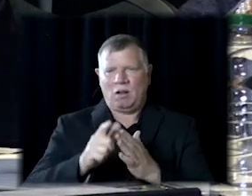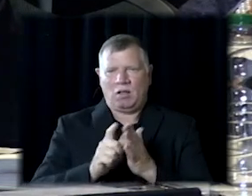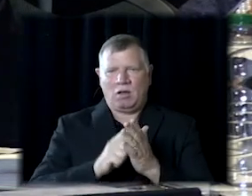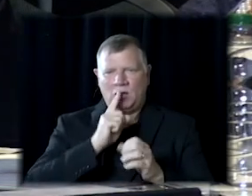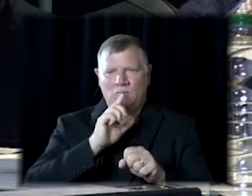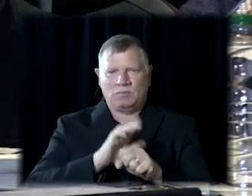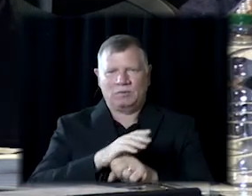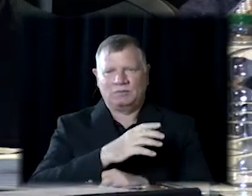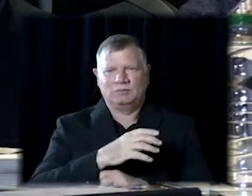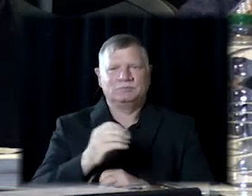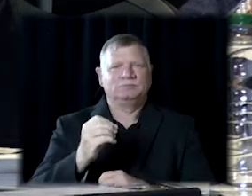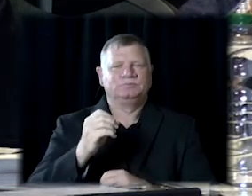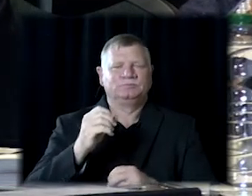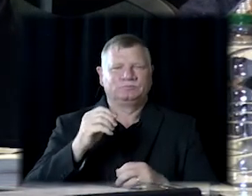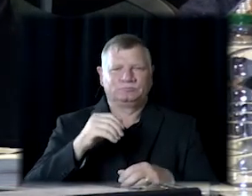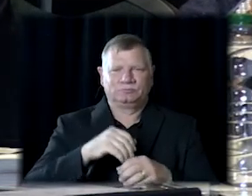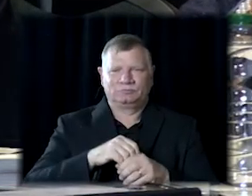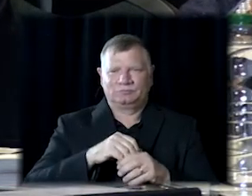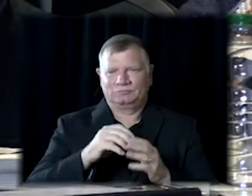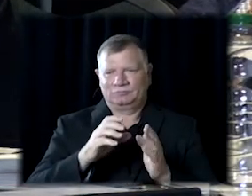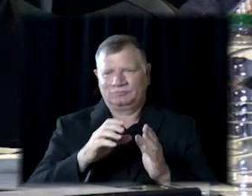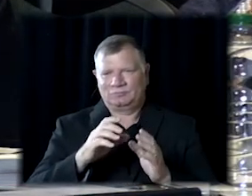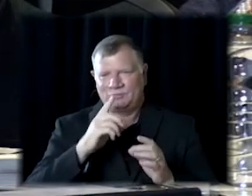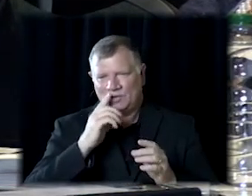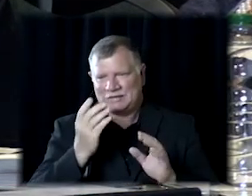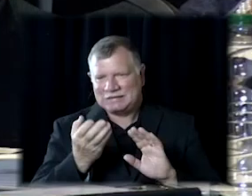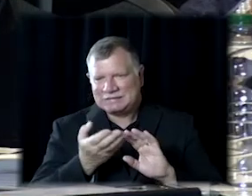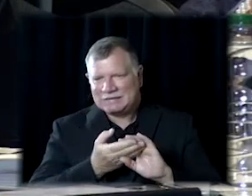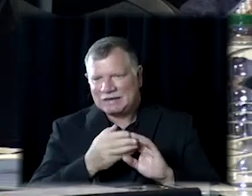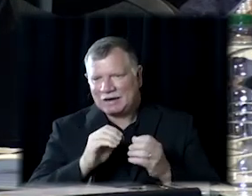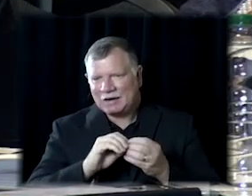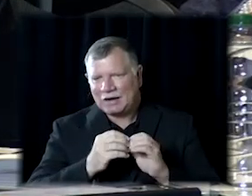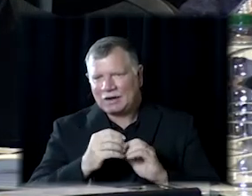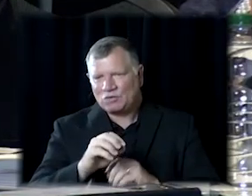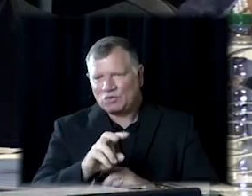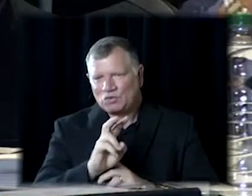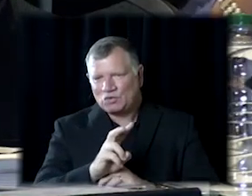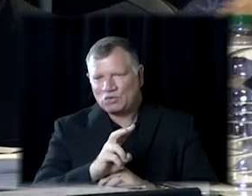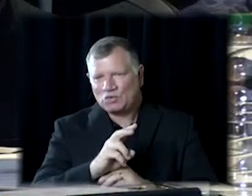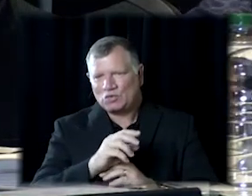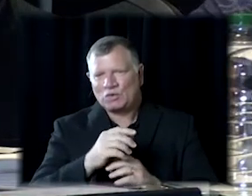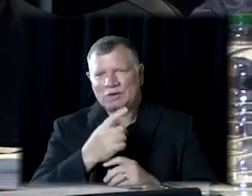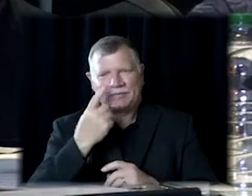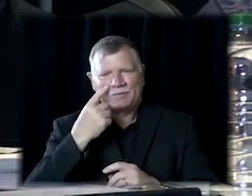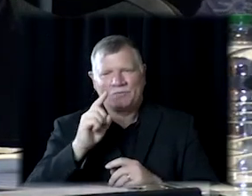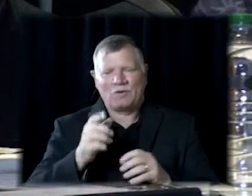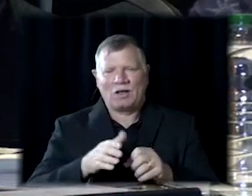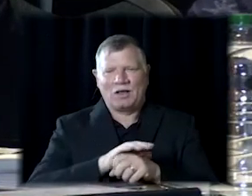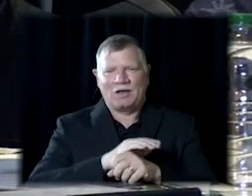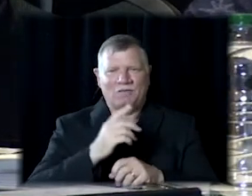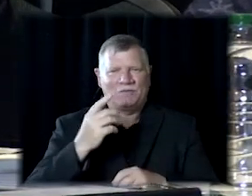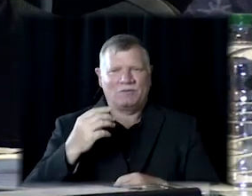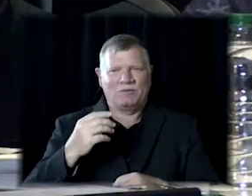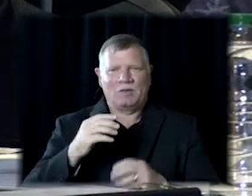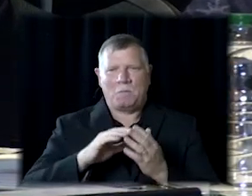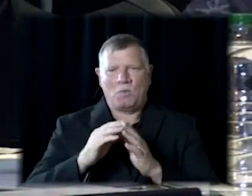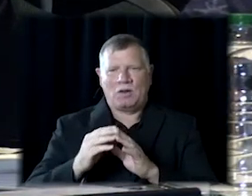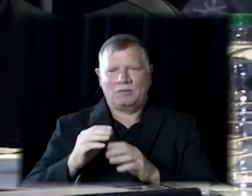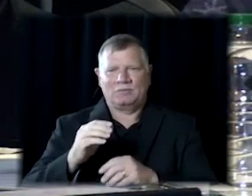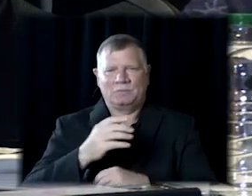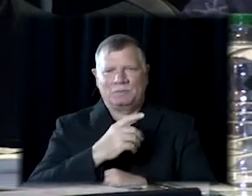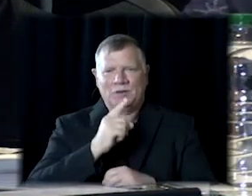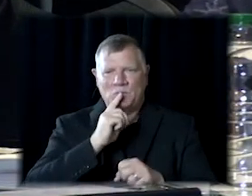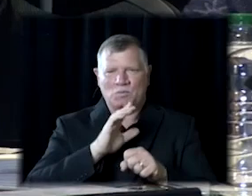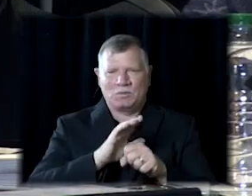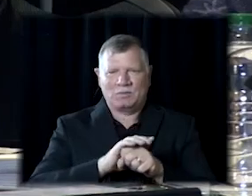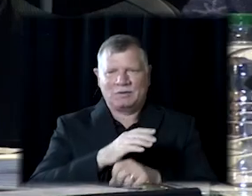78 municipalities listed in Exhibit 2, attached here too, as a covered territorial instrumentality subject to the requirements of PROMESA,